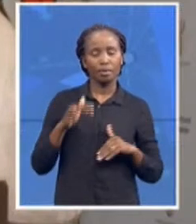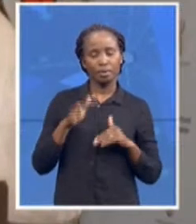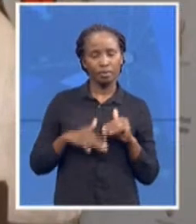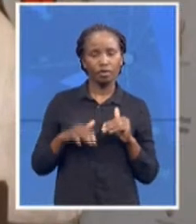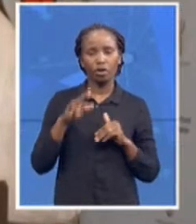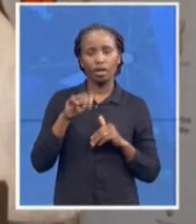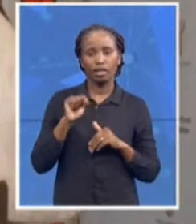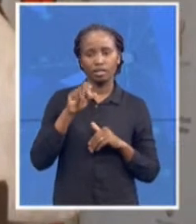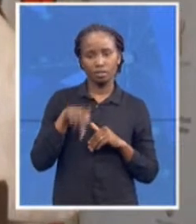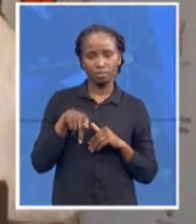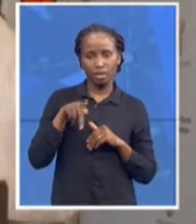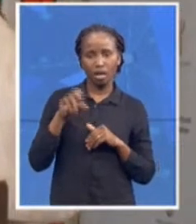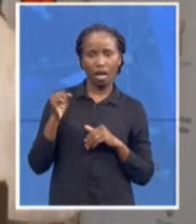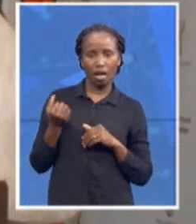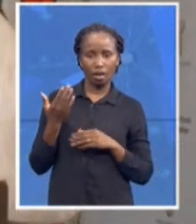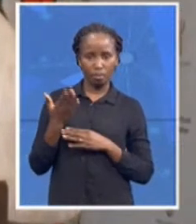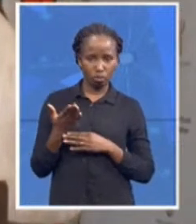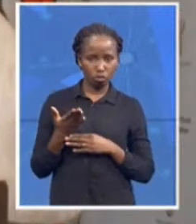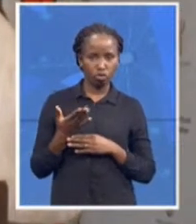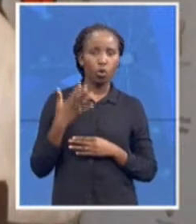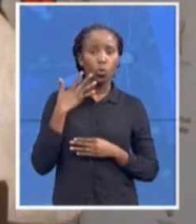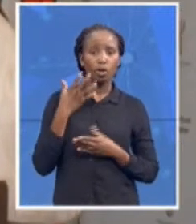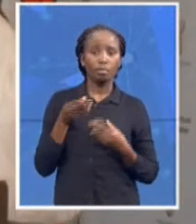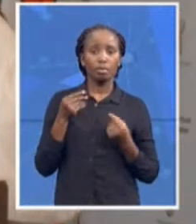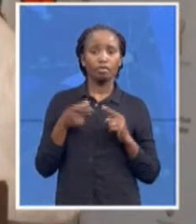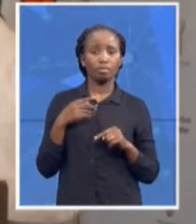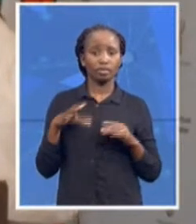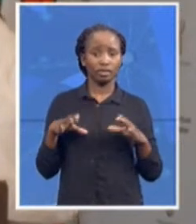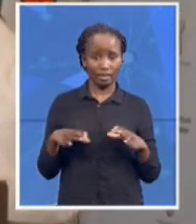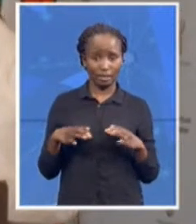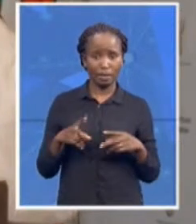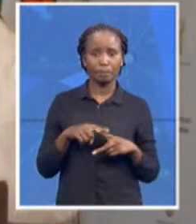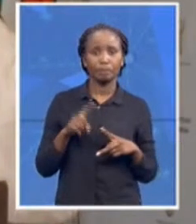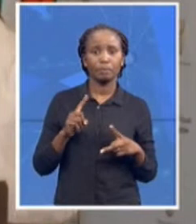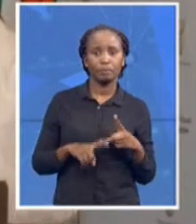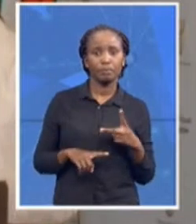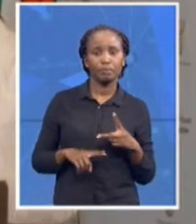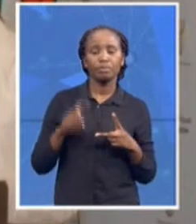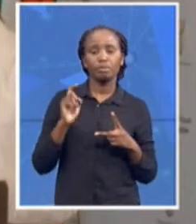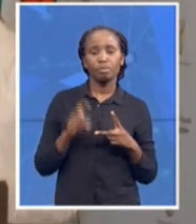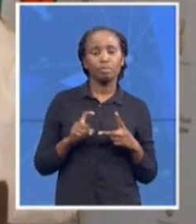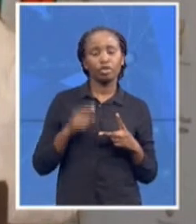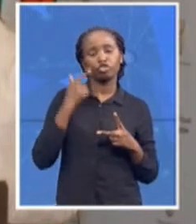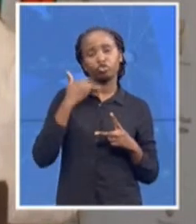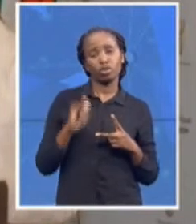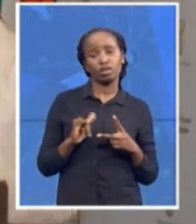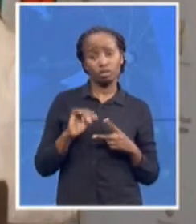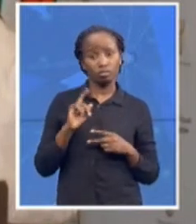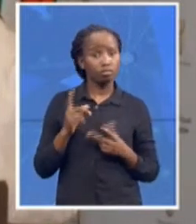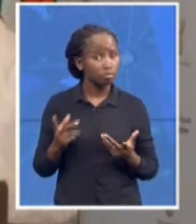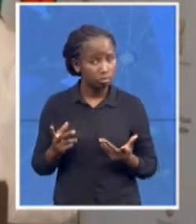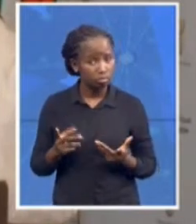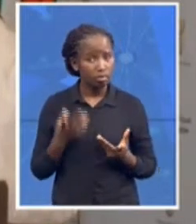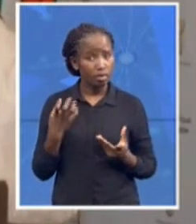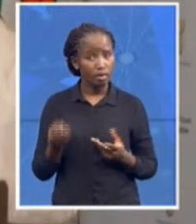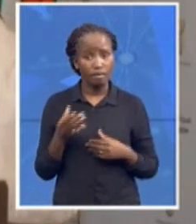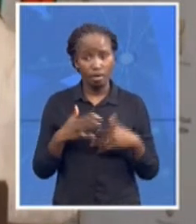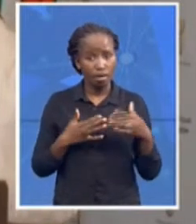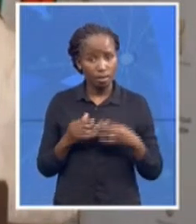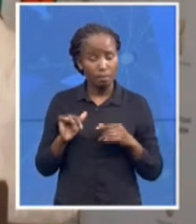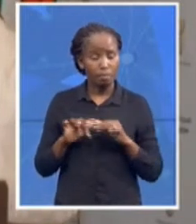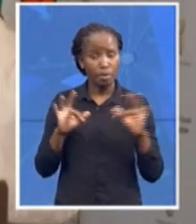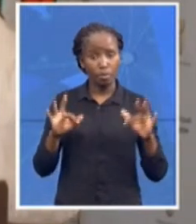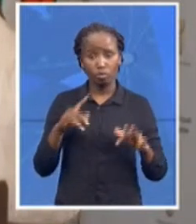sector. Secondly, to determine if there's any culpability with regards to those entrusted with PESP application